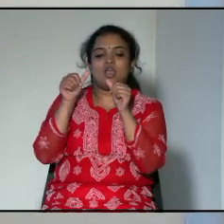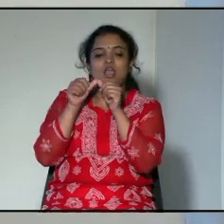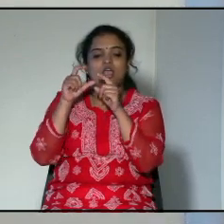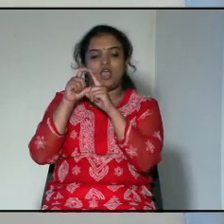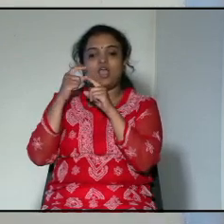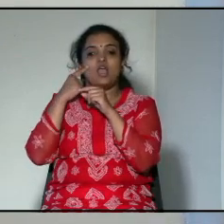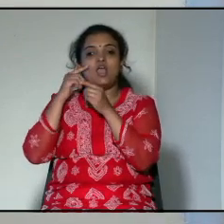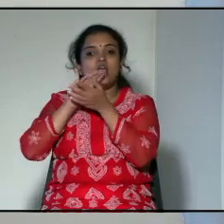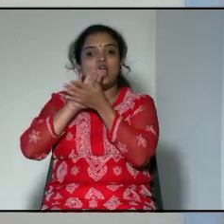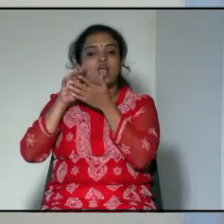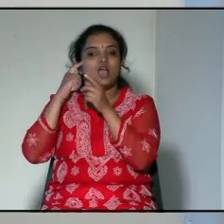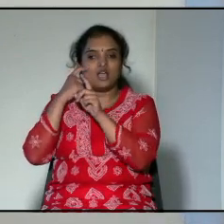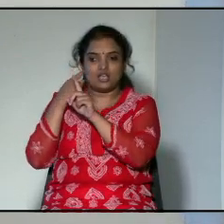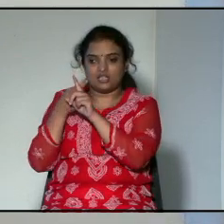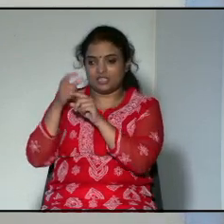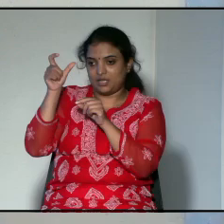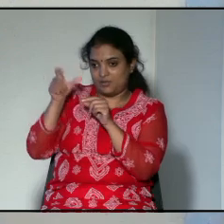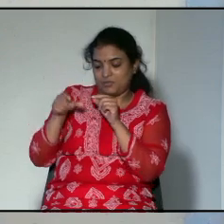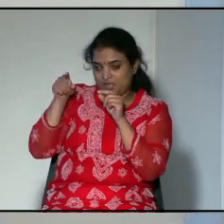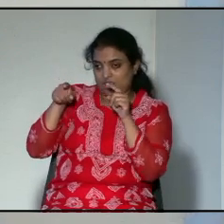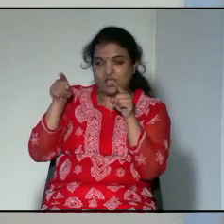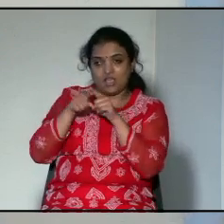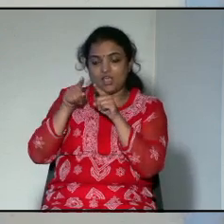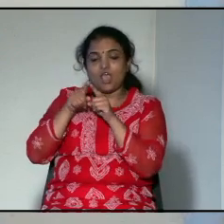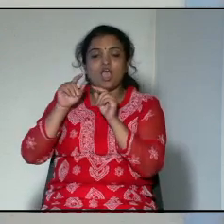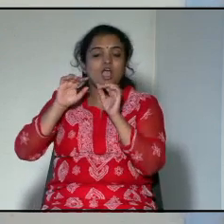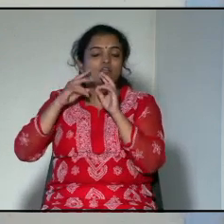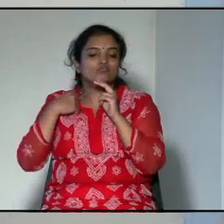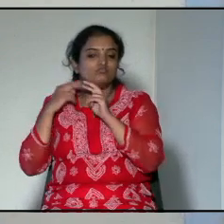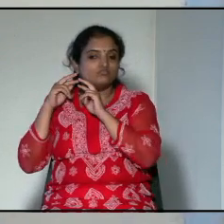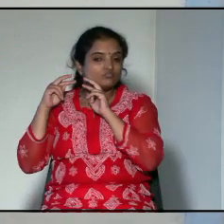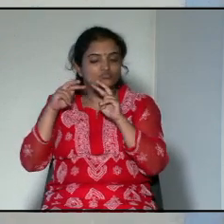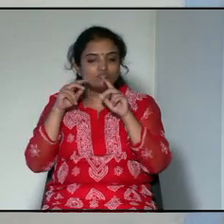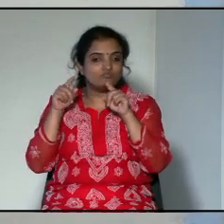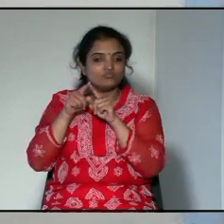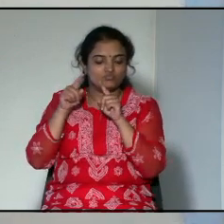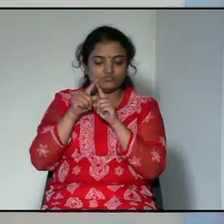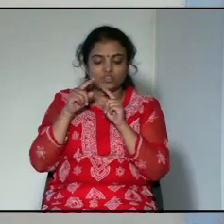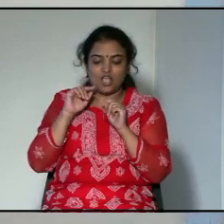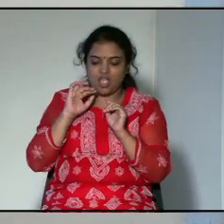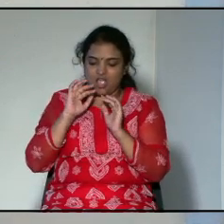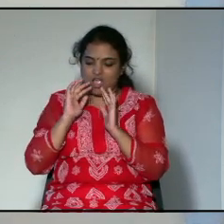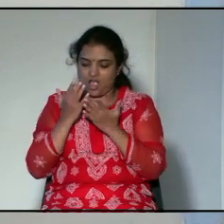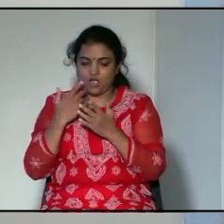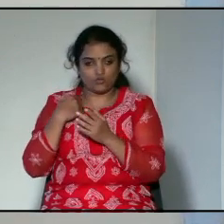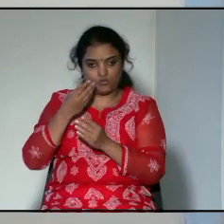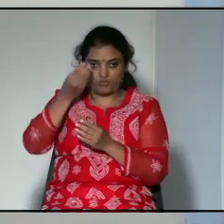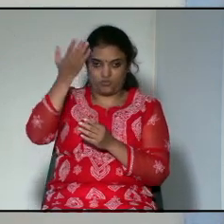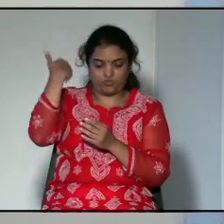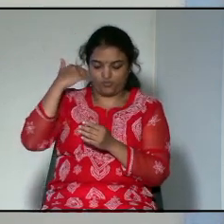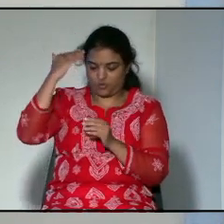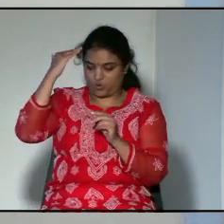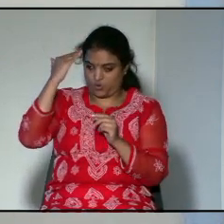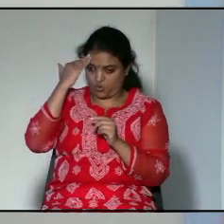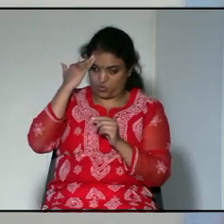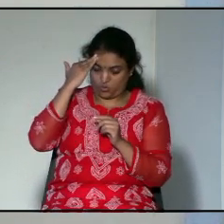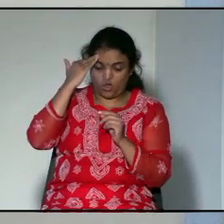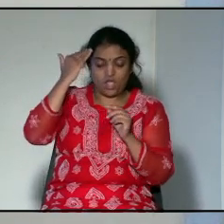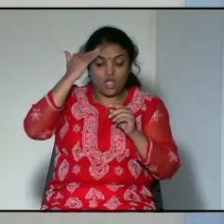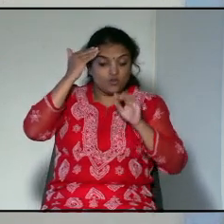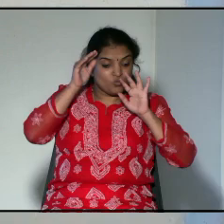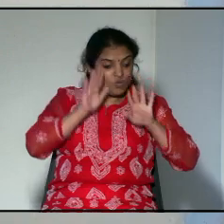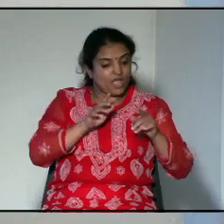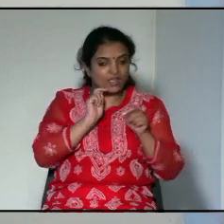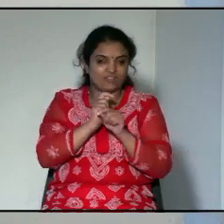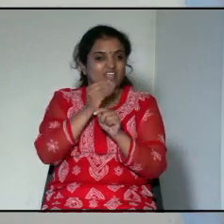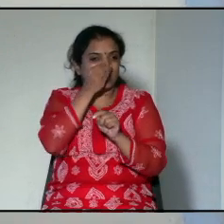hers was a process of unlearning and relearning, a reverse journey from the European Sire-Perdue method of metal casting that